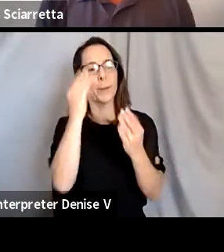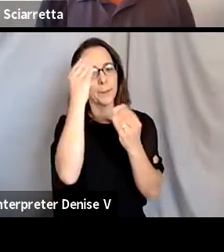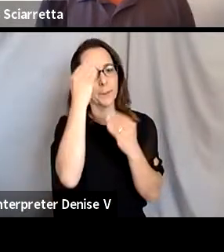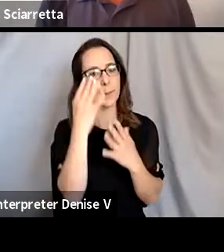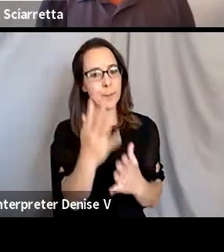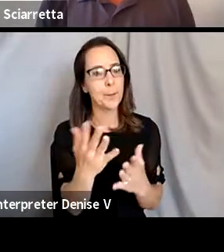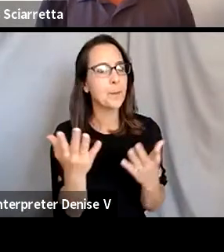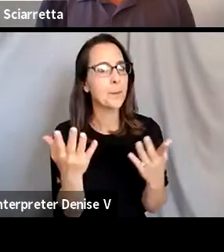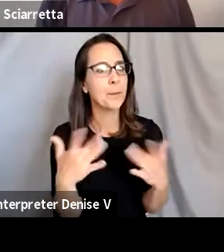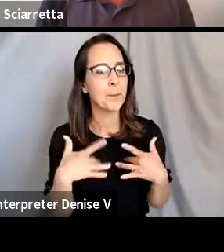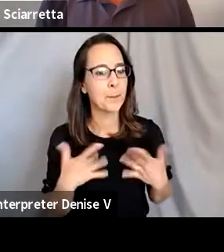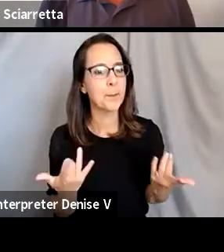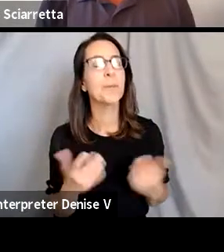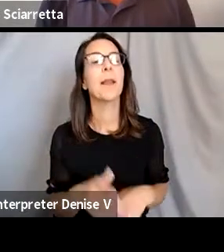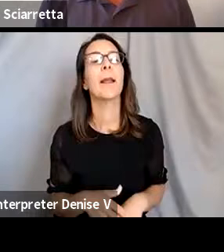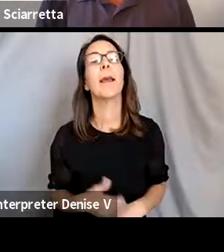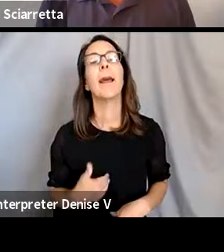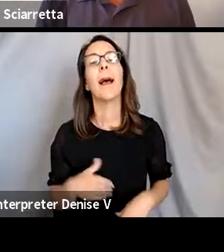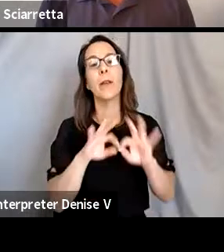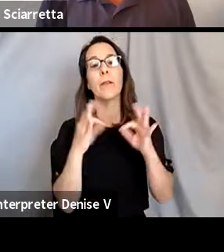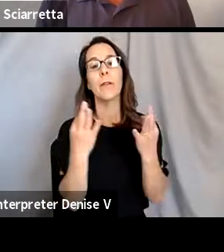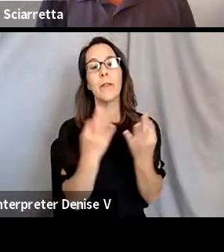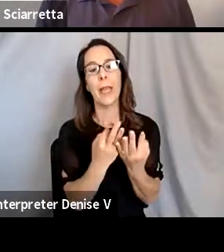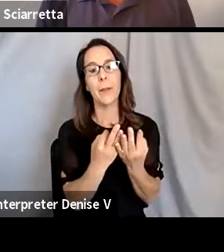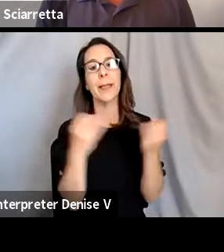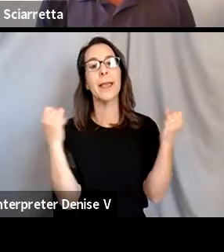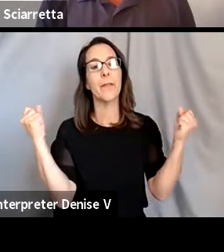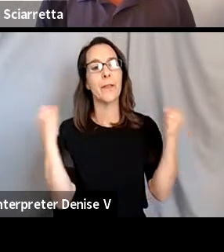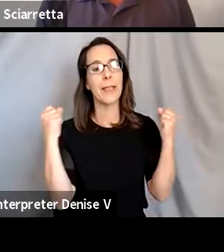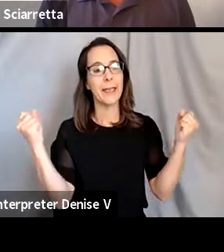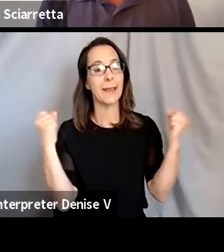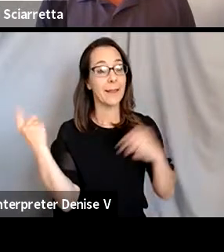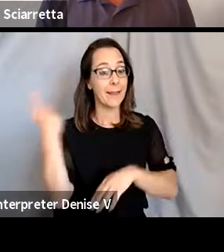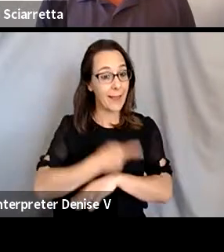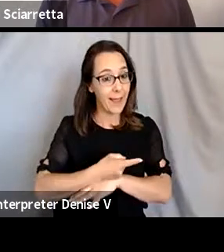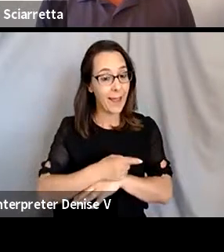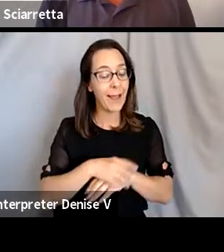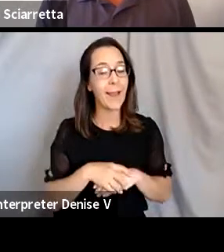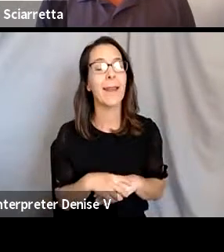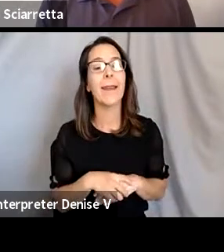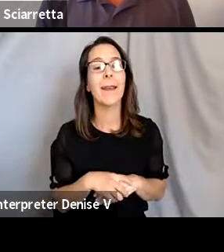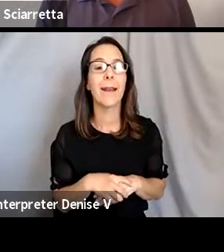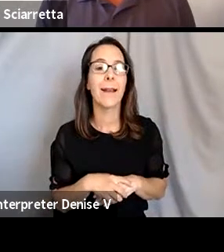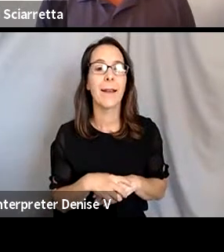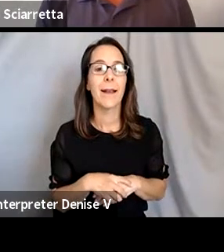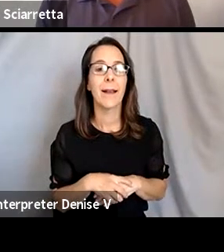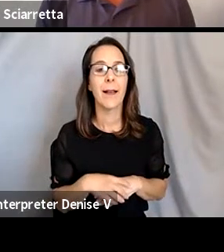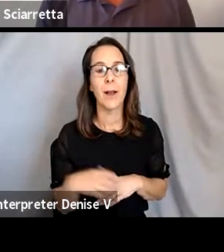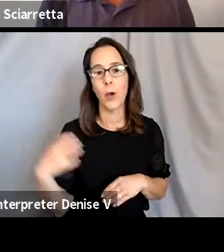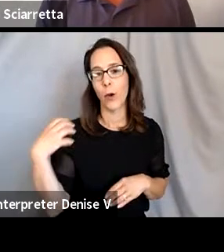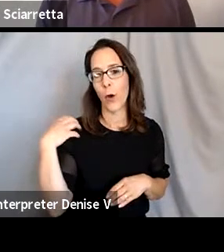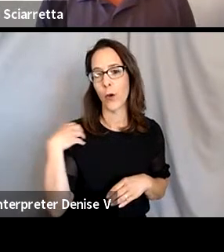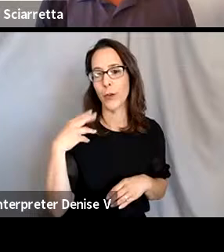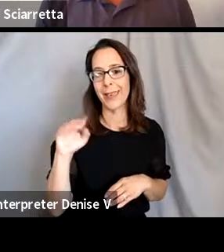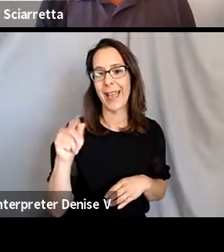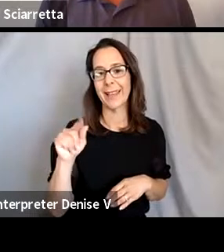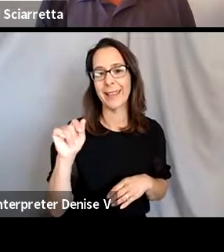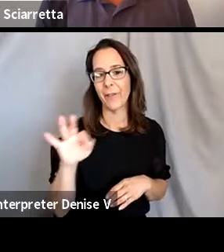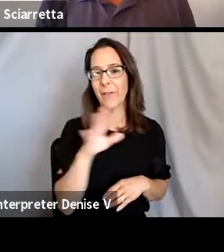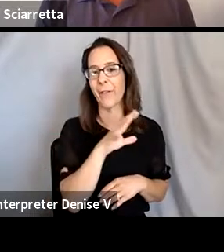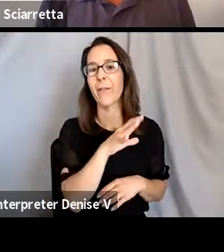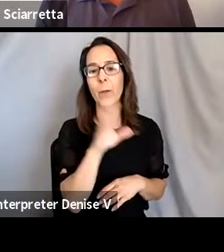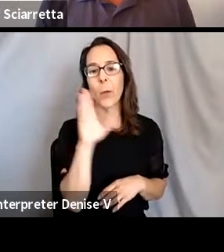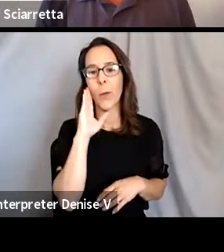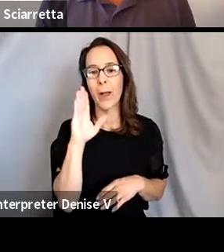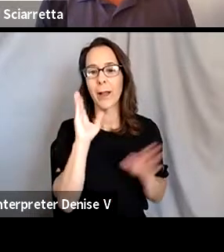a family fitness day that's going to be coming out. Coach Nassif and Tickle will be organizing that. You'll